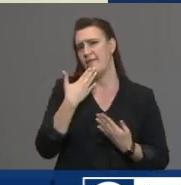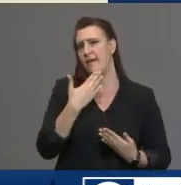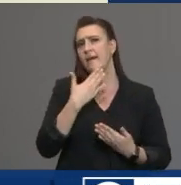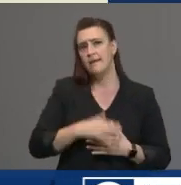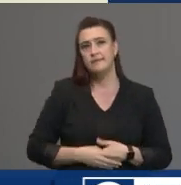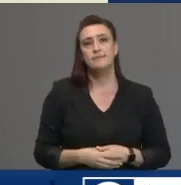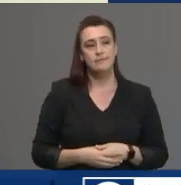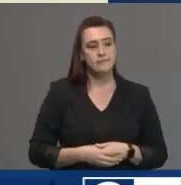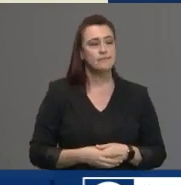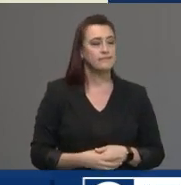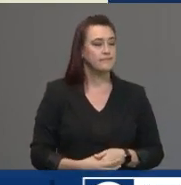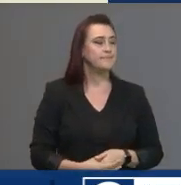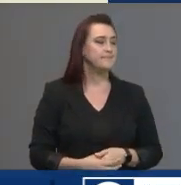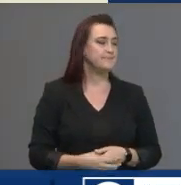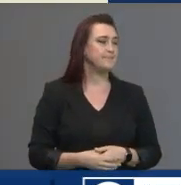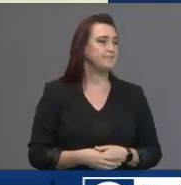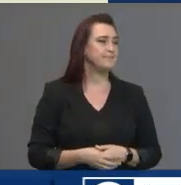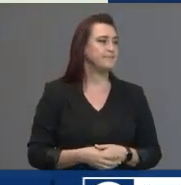patience.